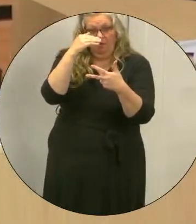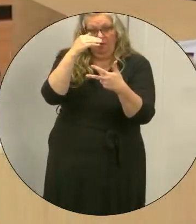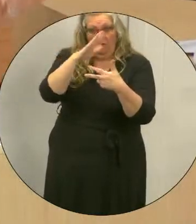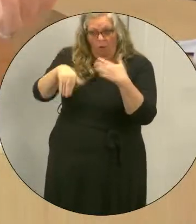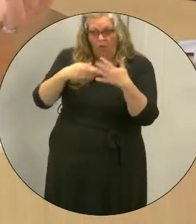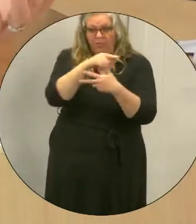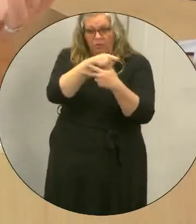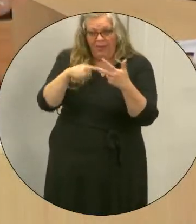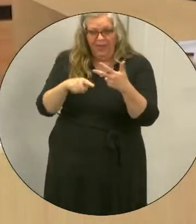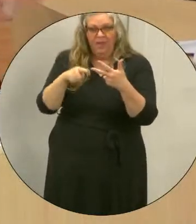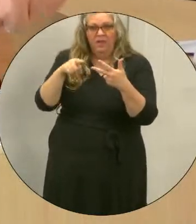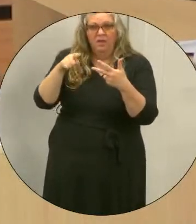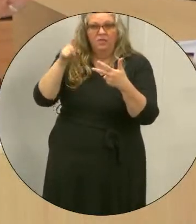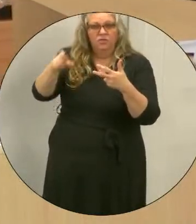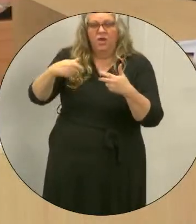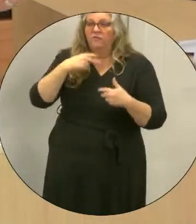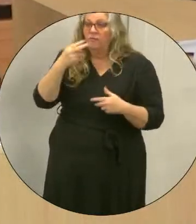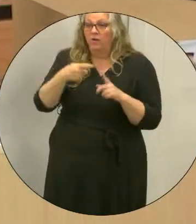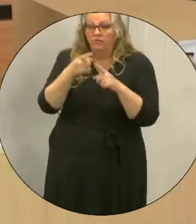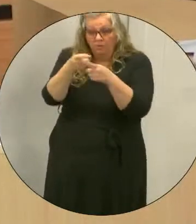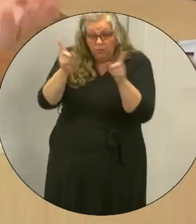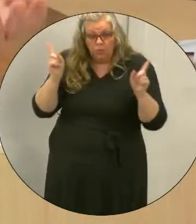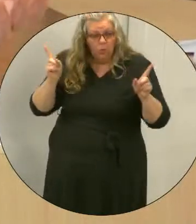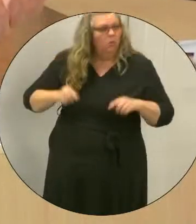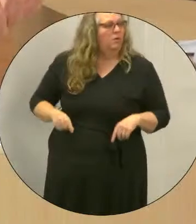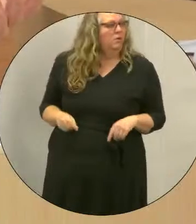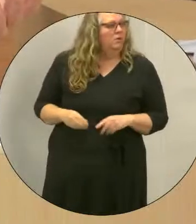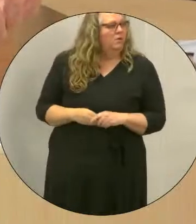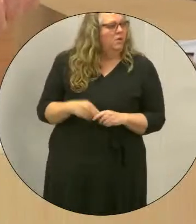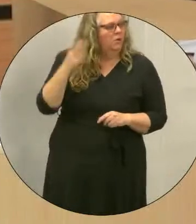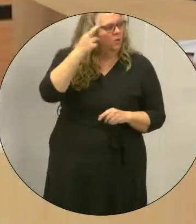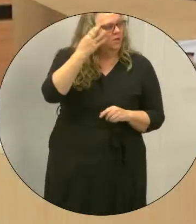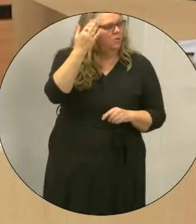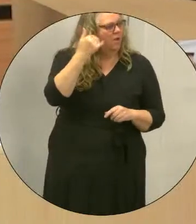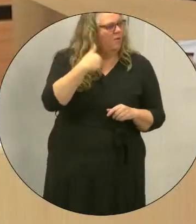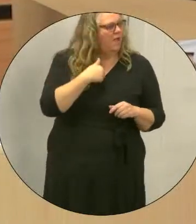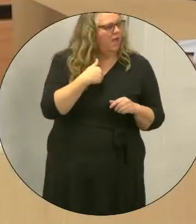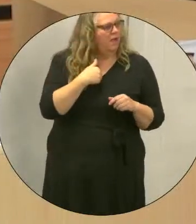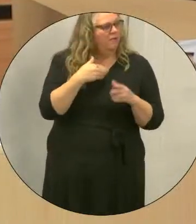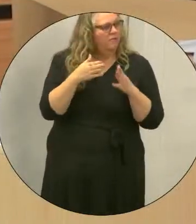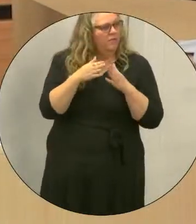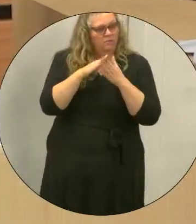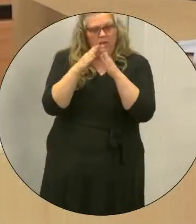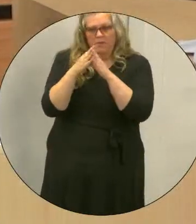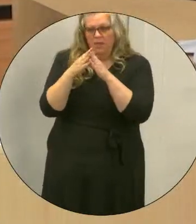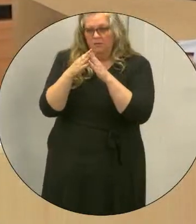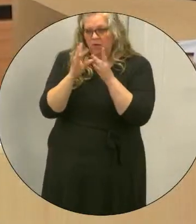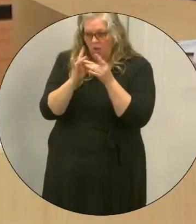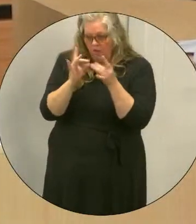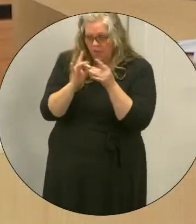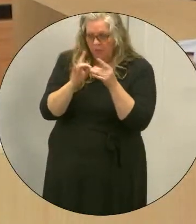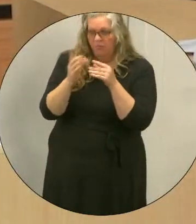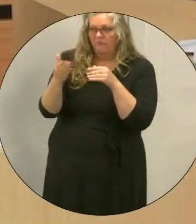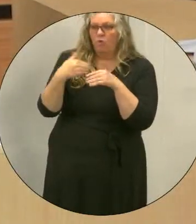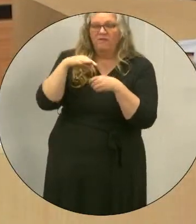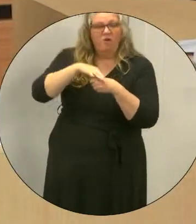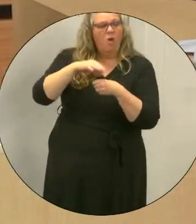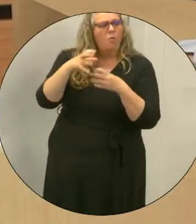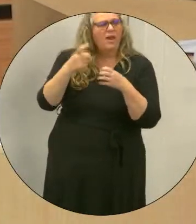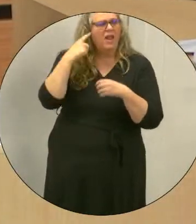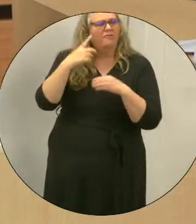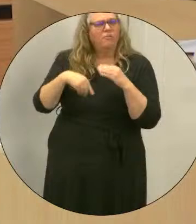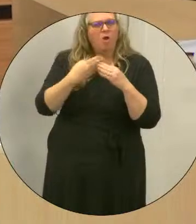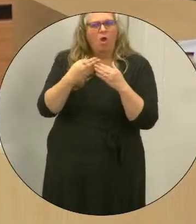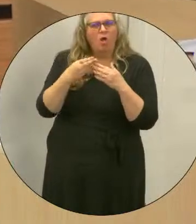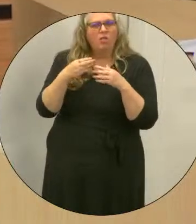tonight from you guys, that's the reason why we're going to have the public comment before we do a vote. So I want to hear from all of you, because we